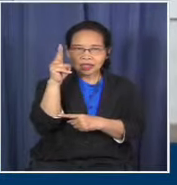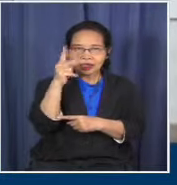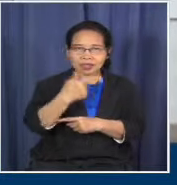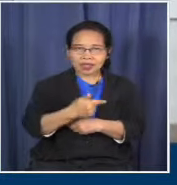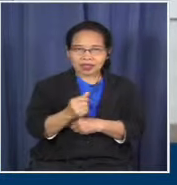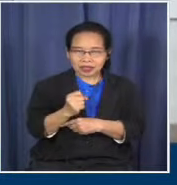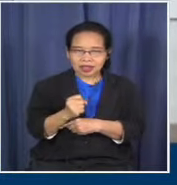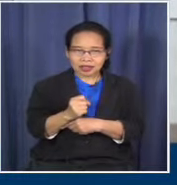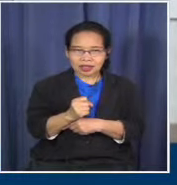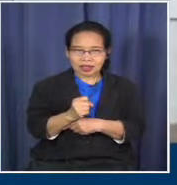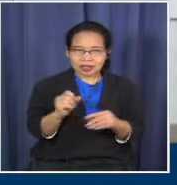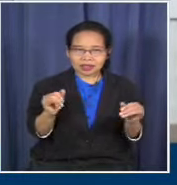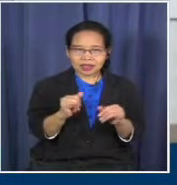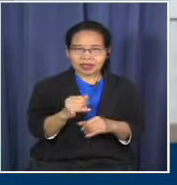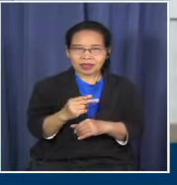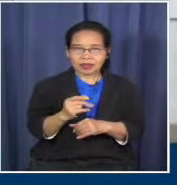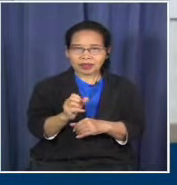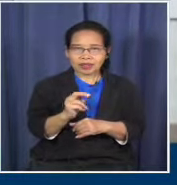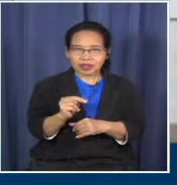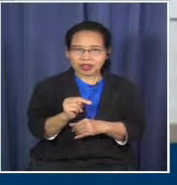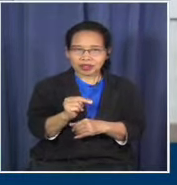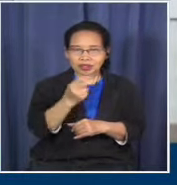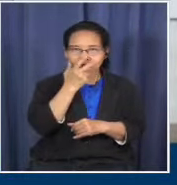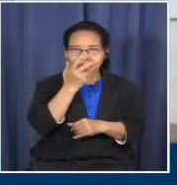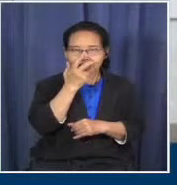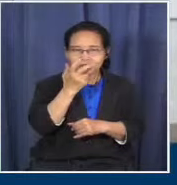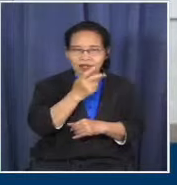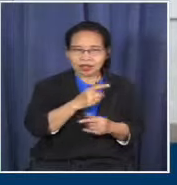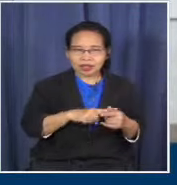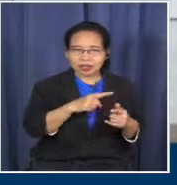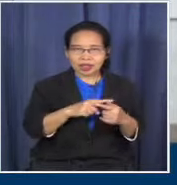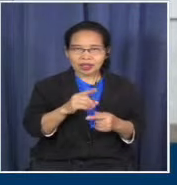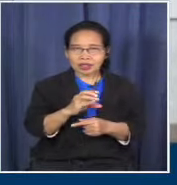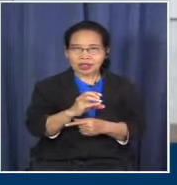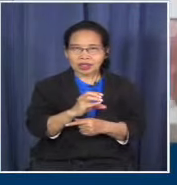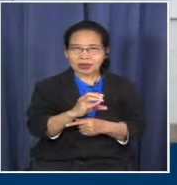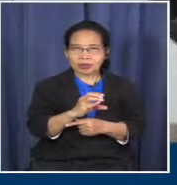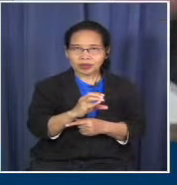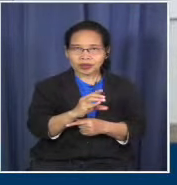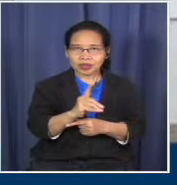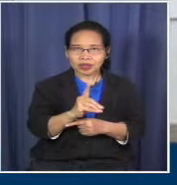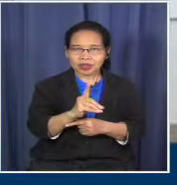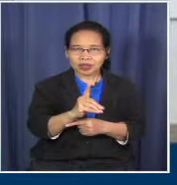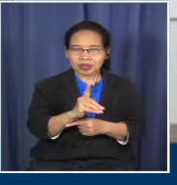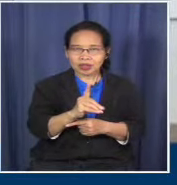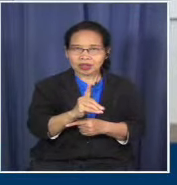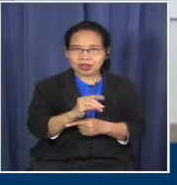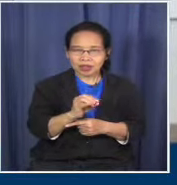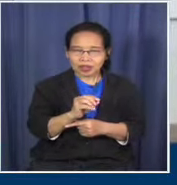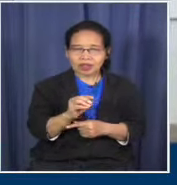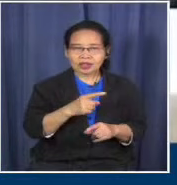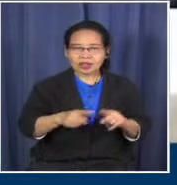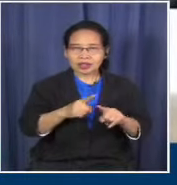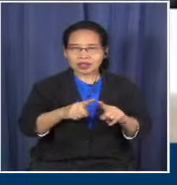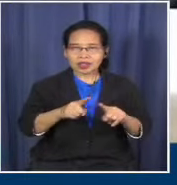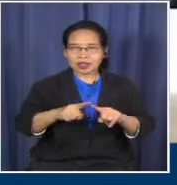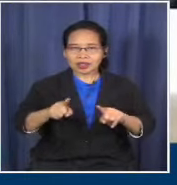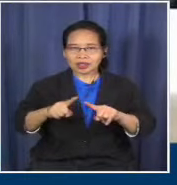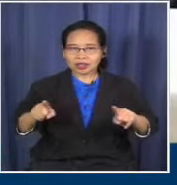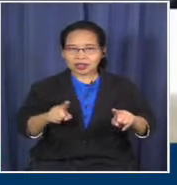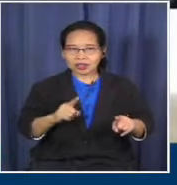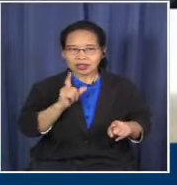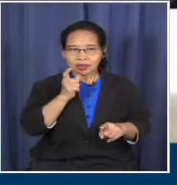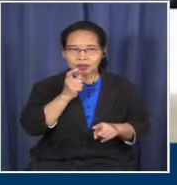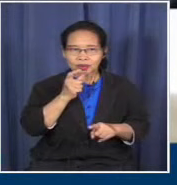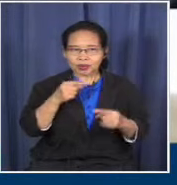things. One thing that cannot be seen is gas, like hydrogen, oxygen, carbon dioxide,